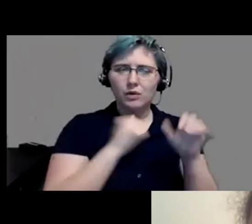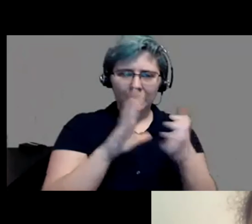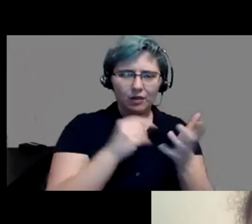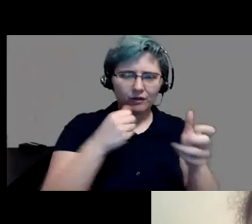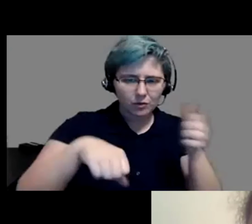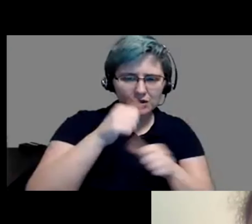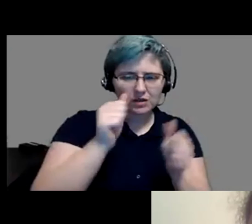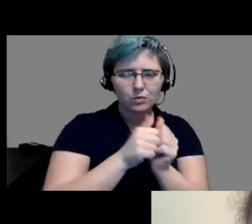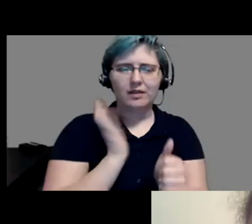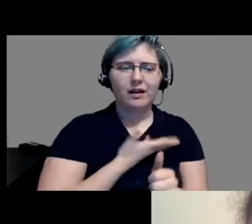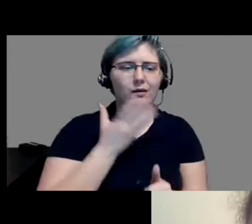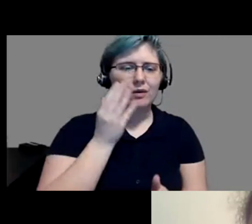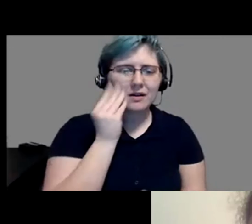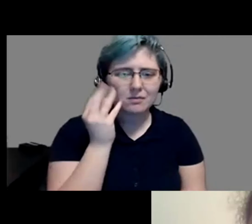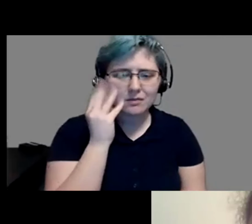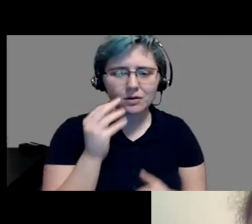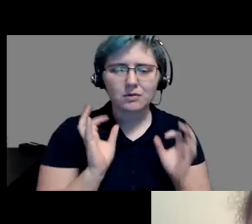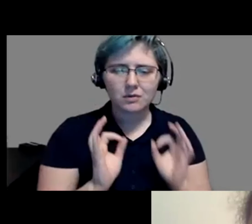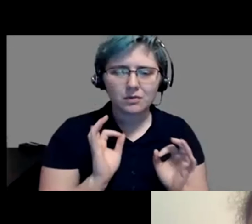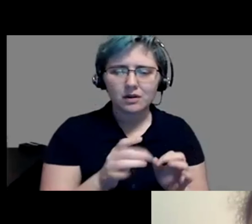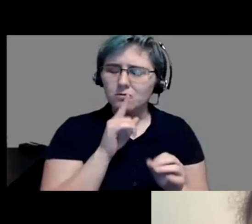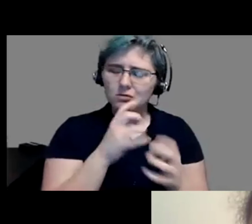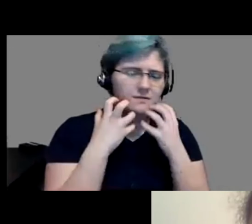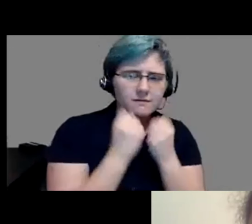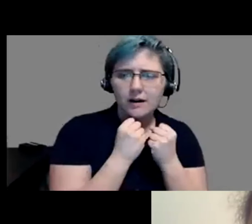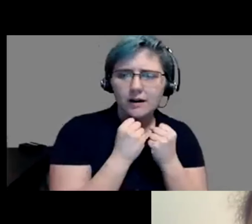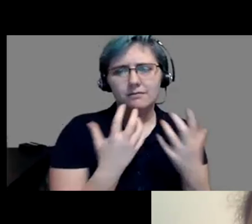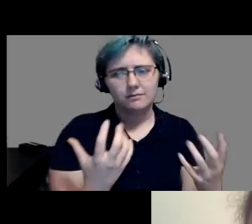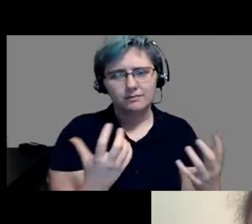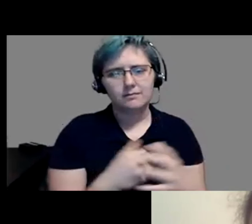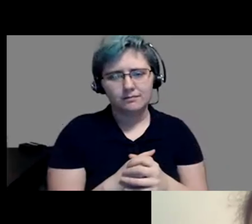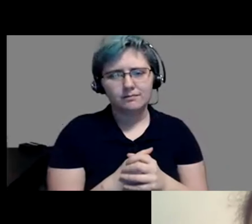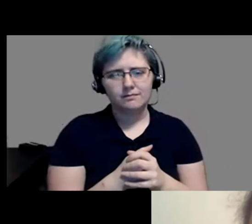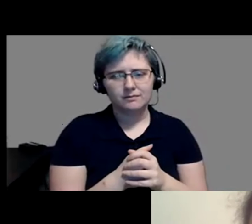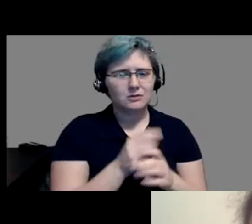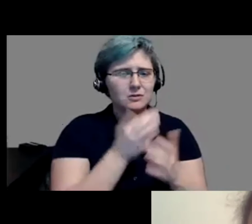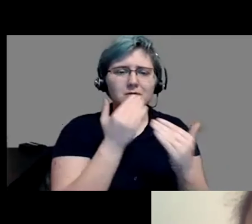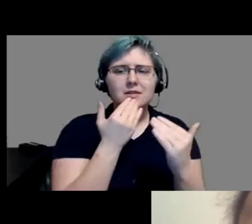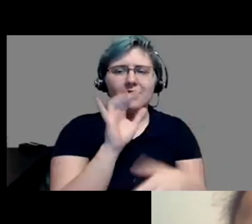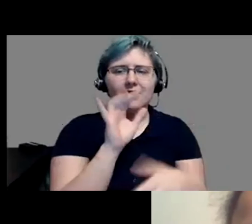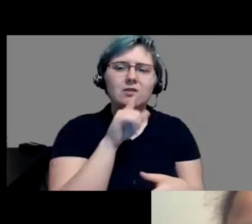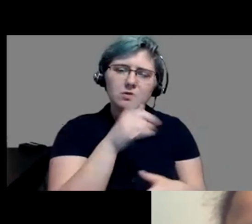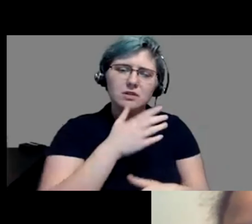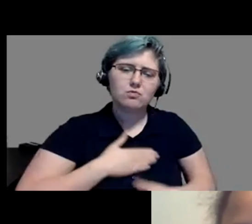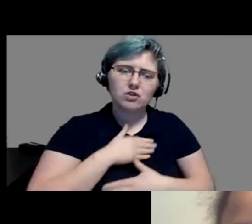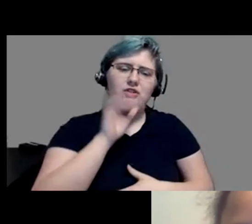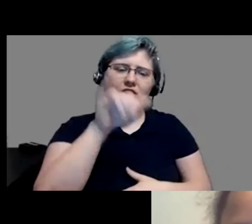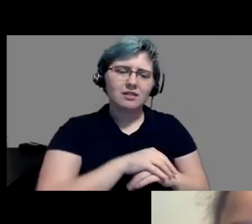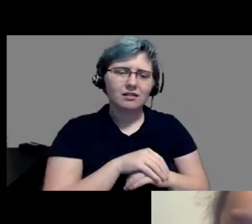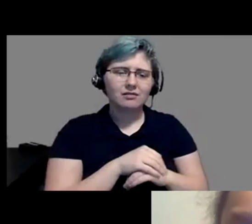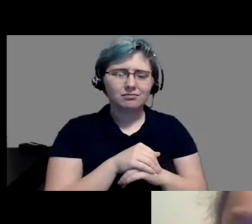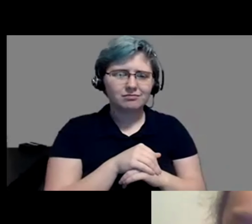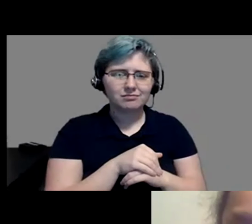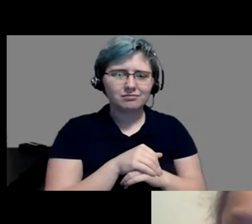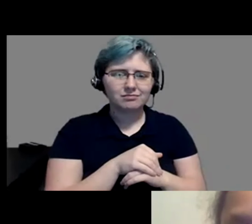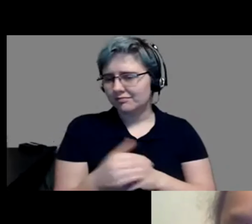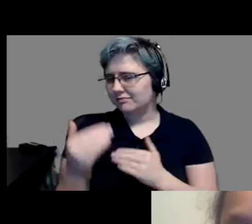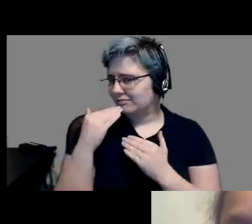our experiences, and it's so valuable. So thank you for that. I really appreciate you. And